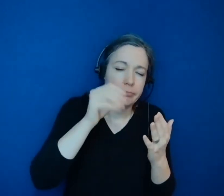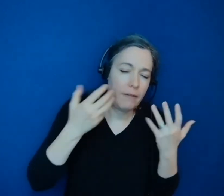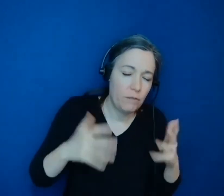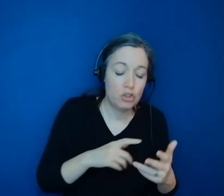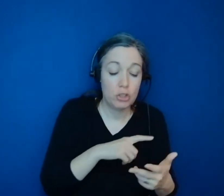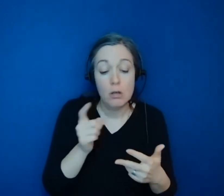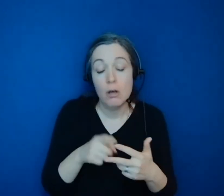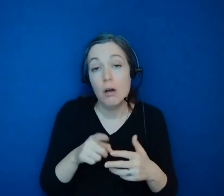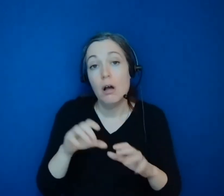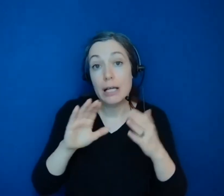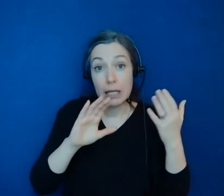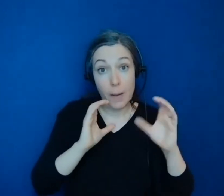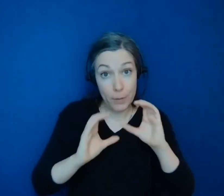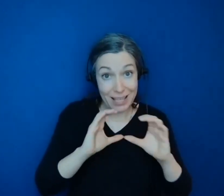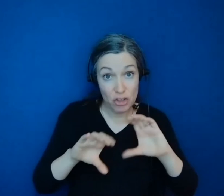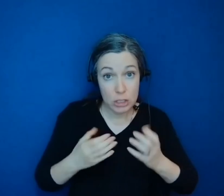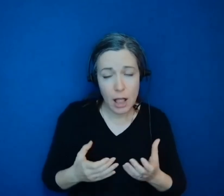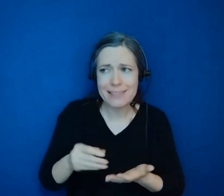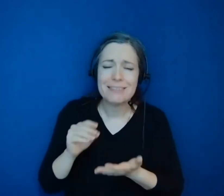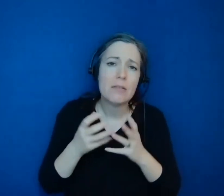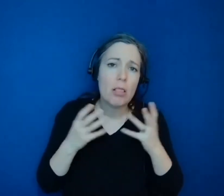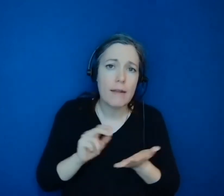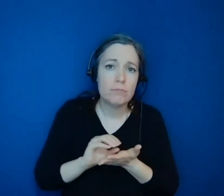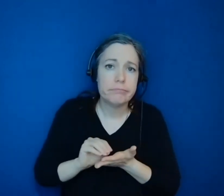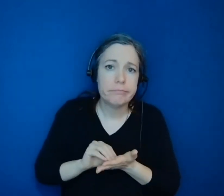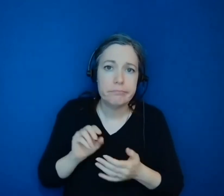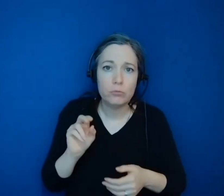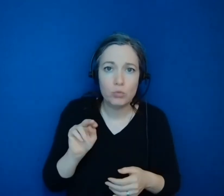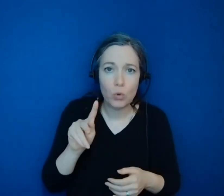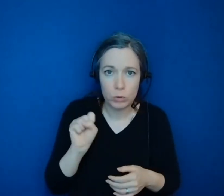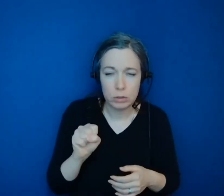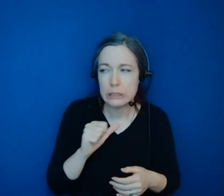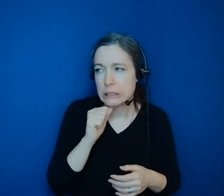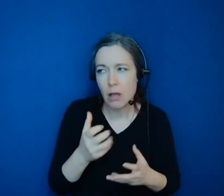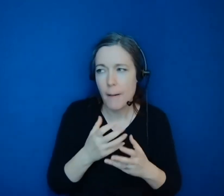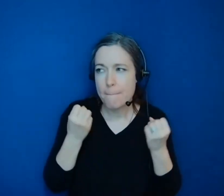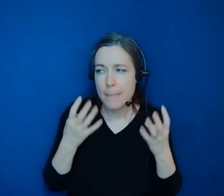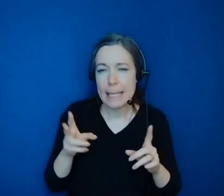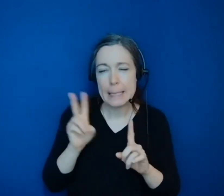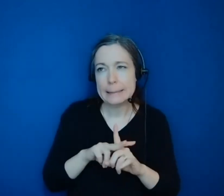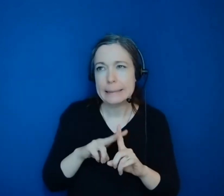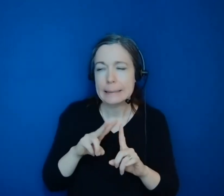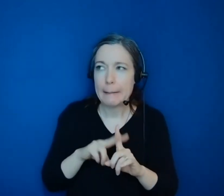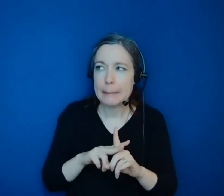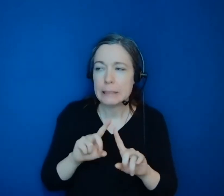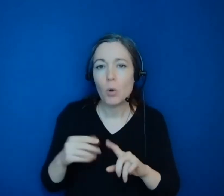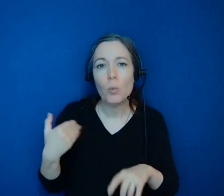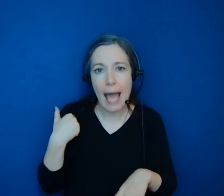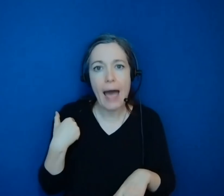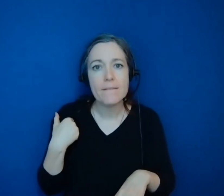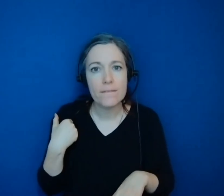it's pretty much taking notes not there's not a whole lot of assignments, but there's a lot we have exams and